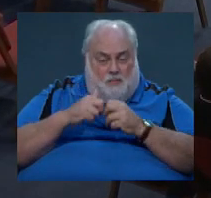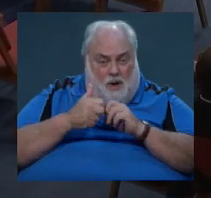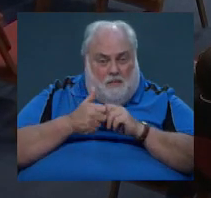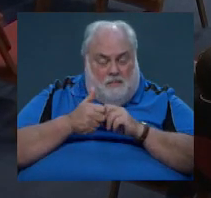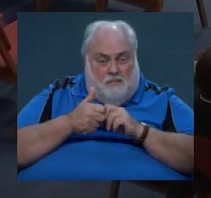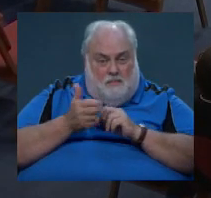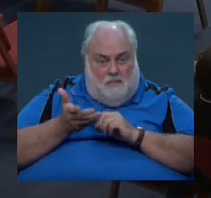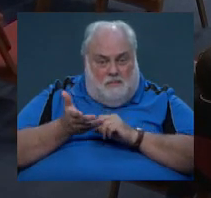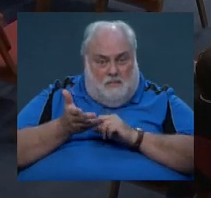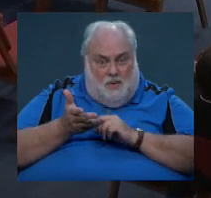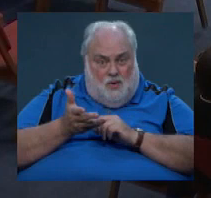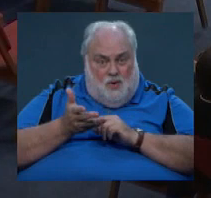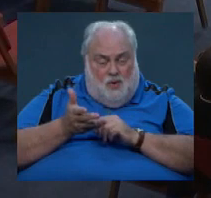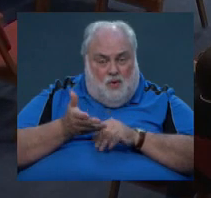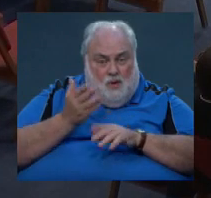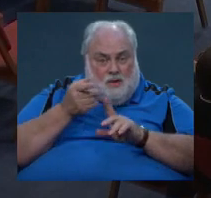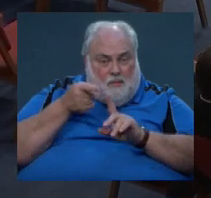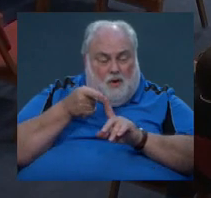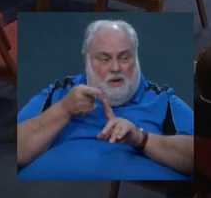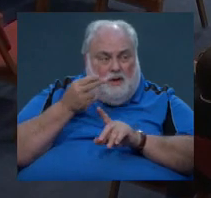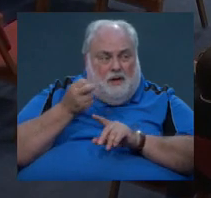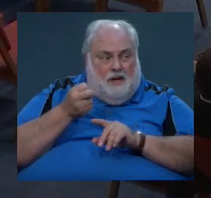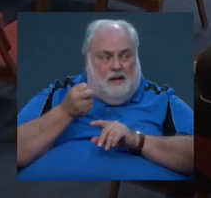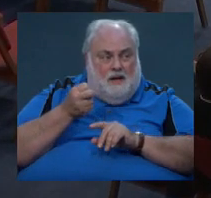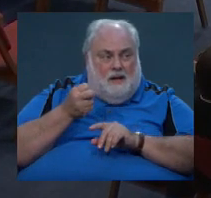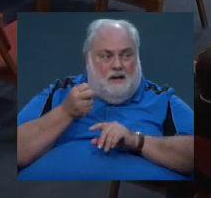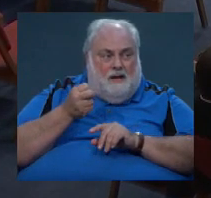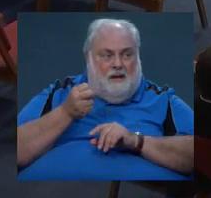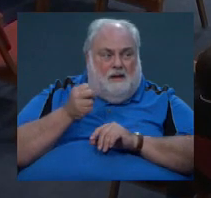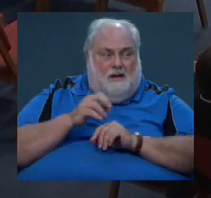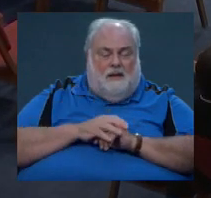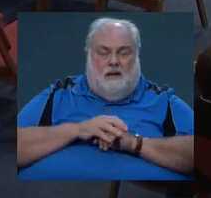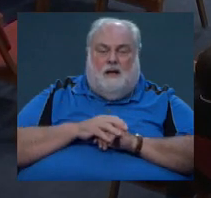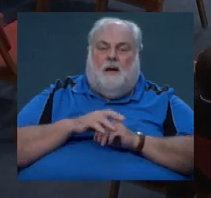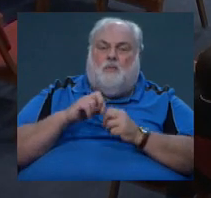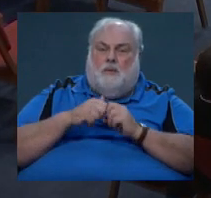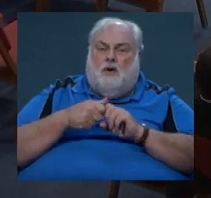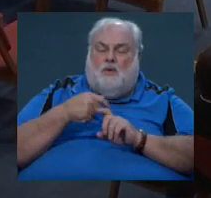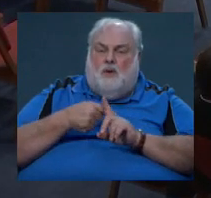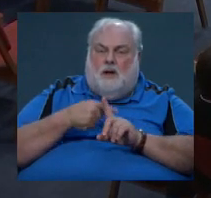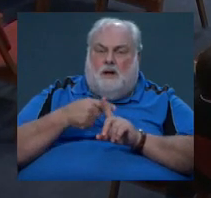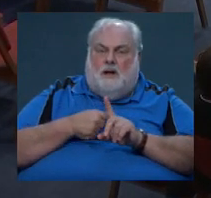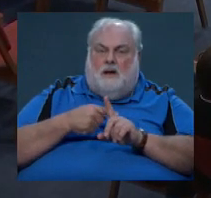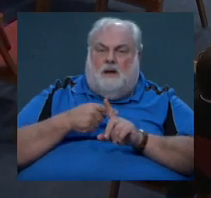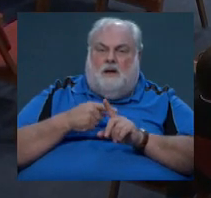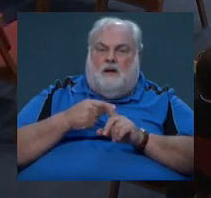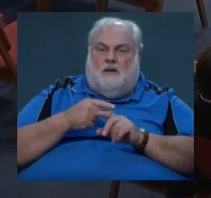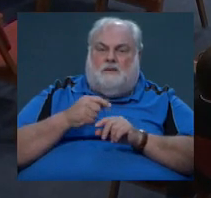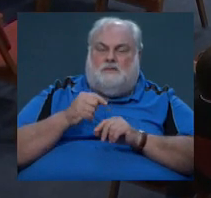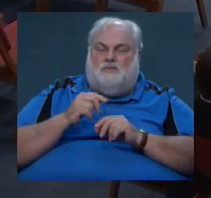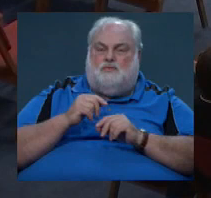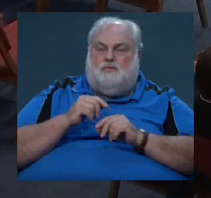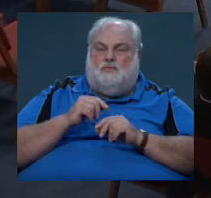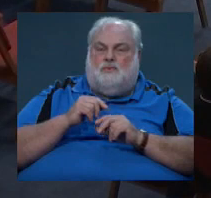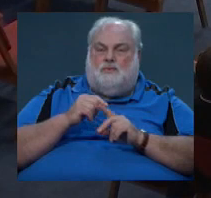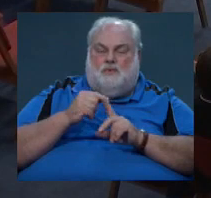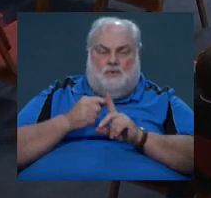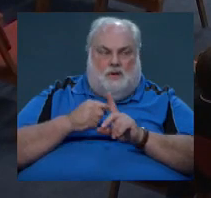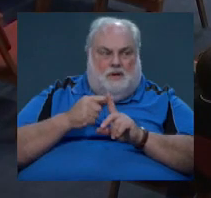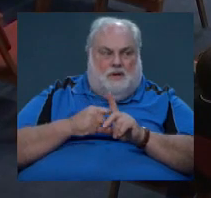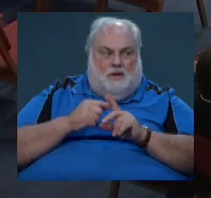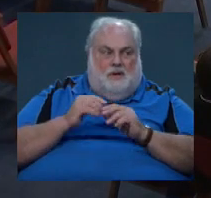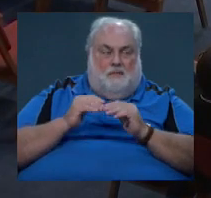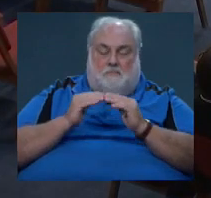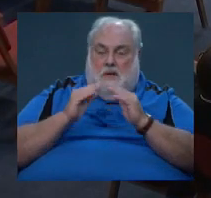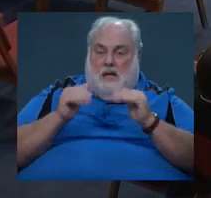and you raised a point. It's more of a problem with needs to rental address the people, point. and they want to have a rental structure there. Now they can build